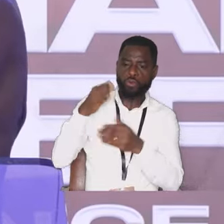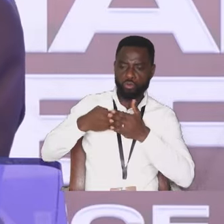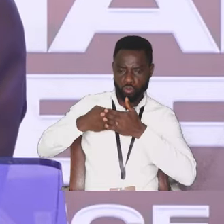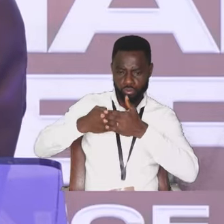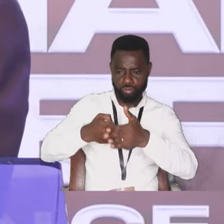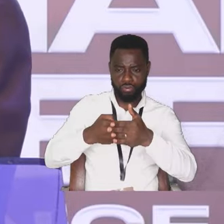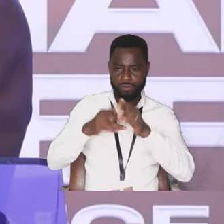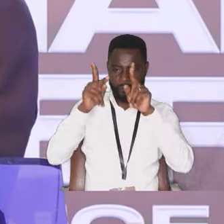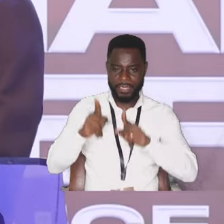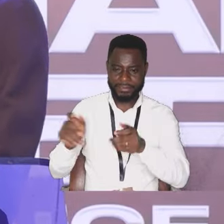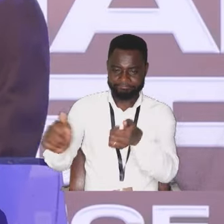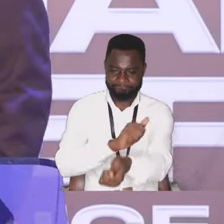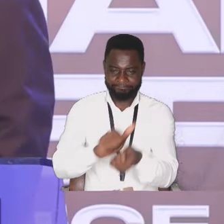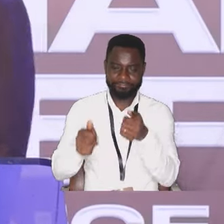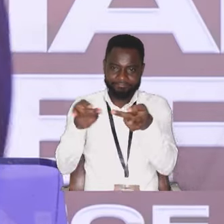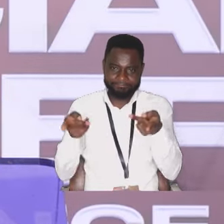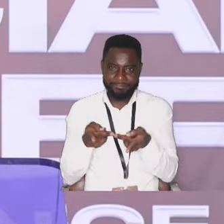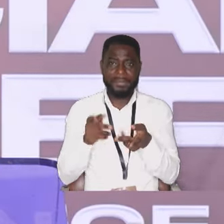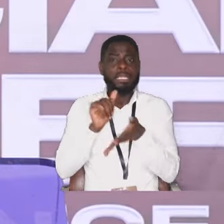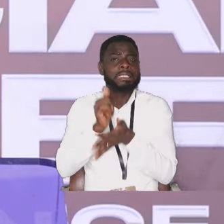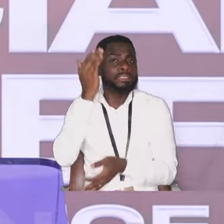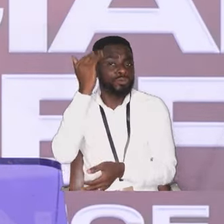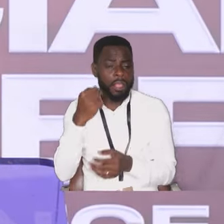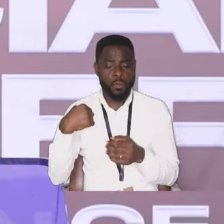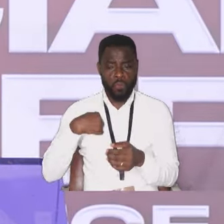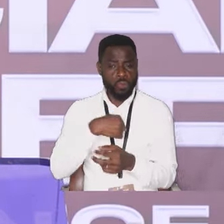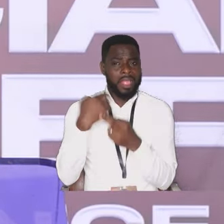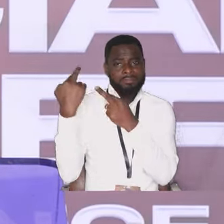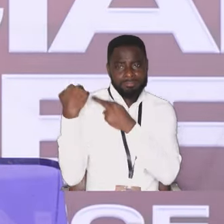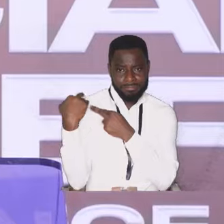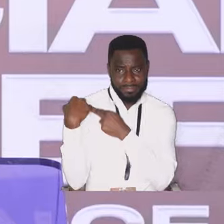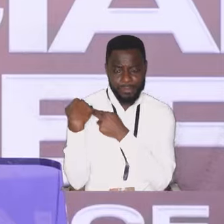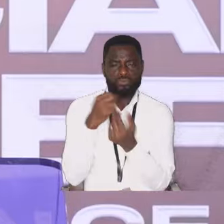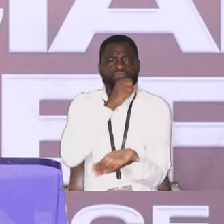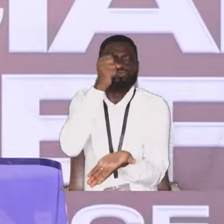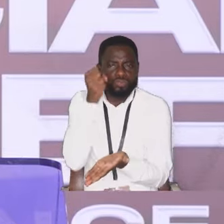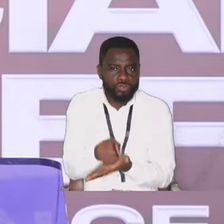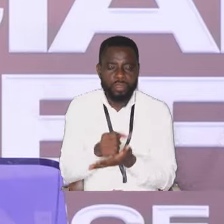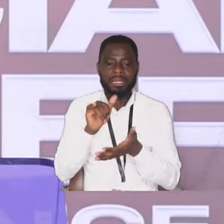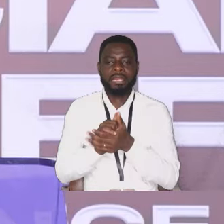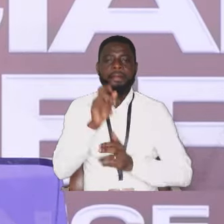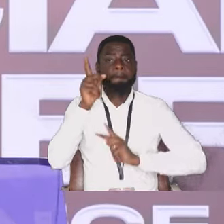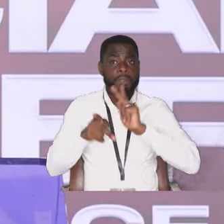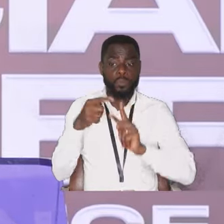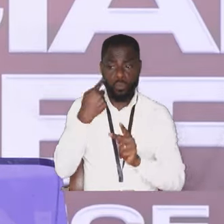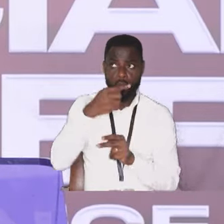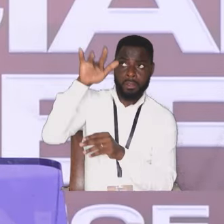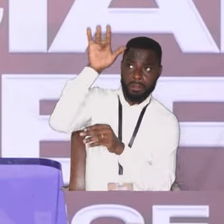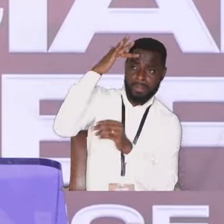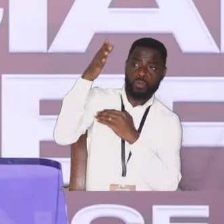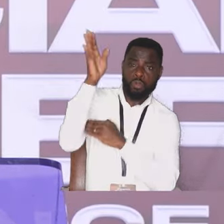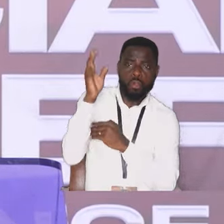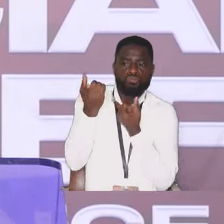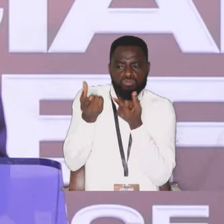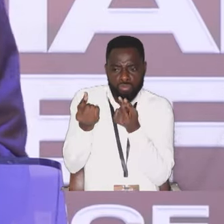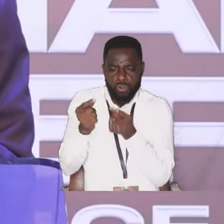person to a distraction point. So that is why we have a responsibility to ensure that people who have ignored God will repackage the